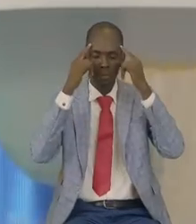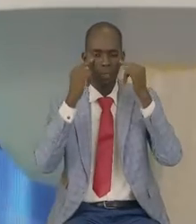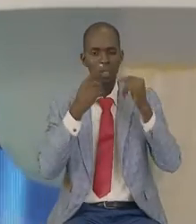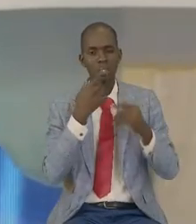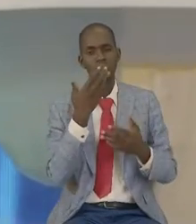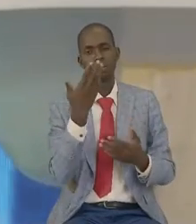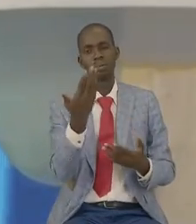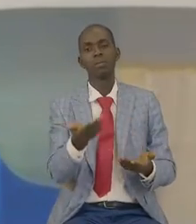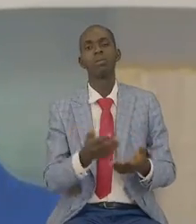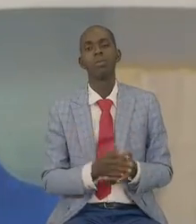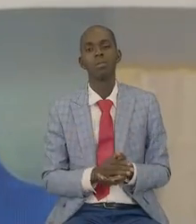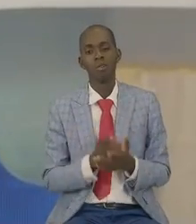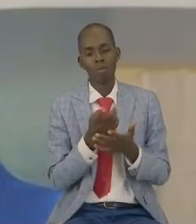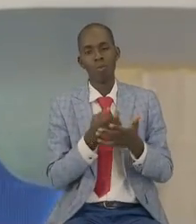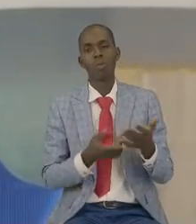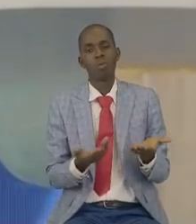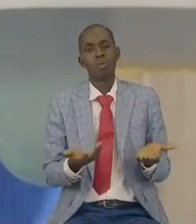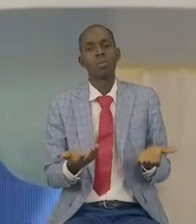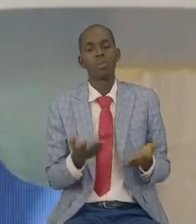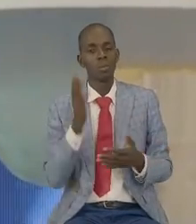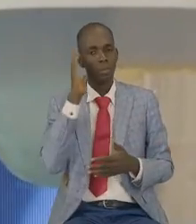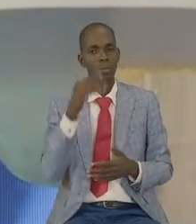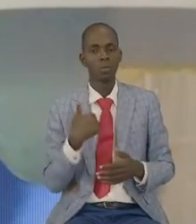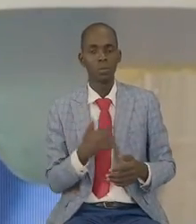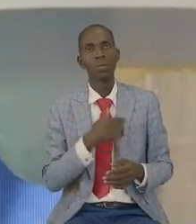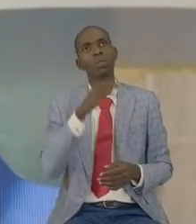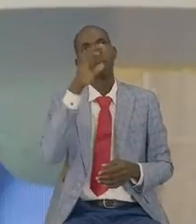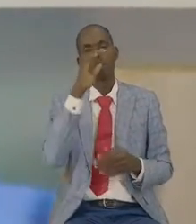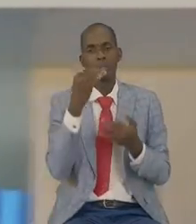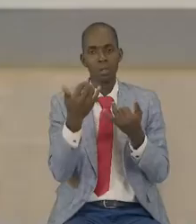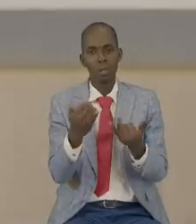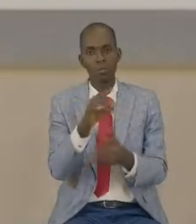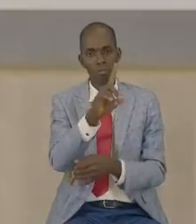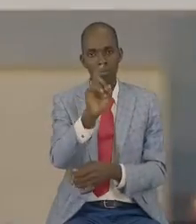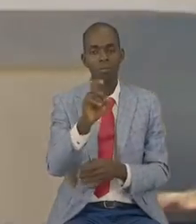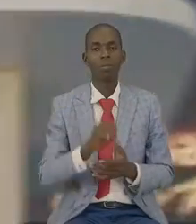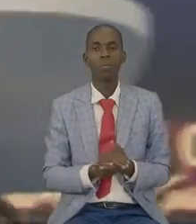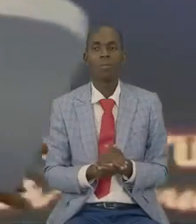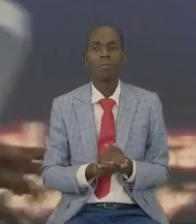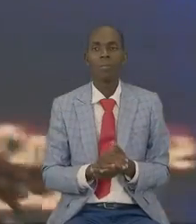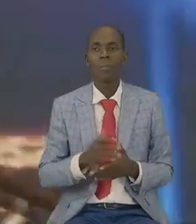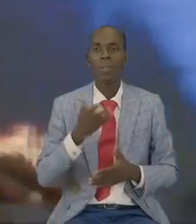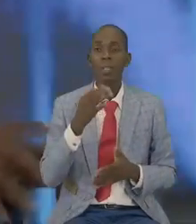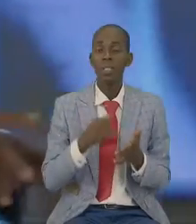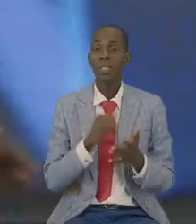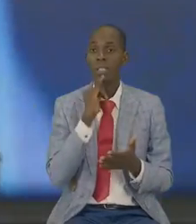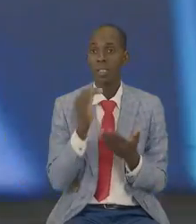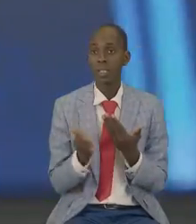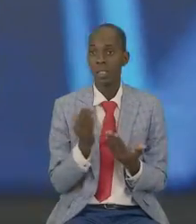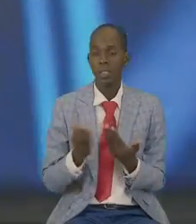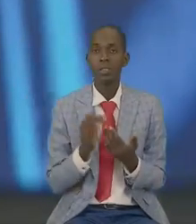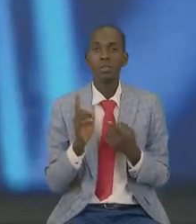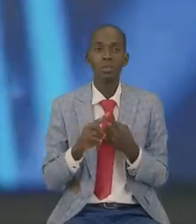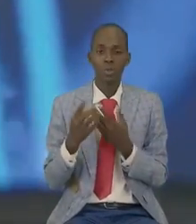saying, what shall we drink? There is, it's easy to solve